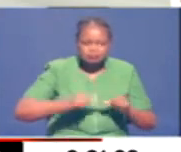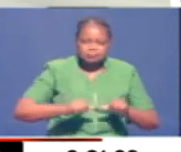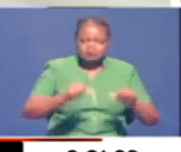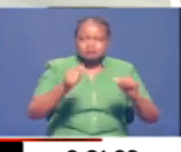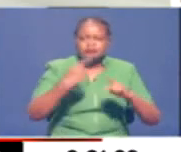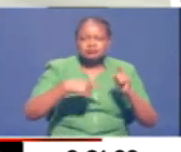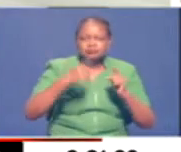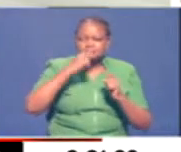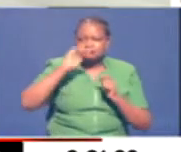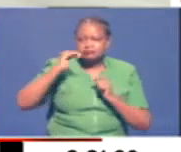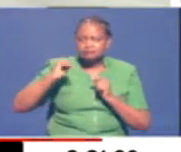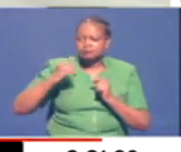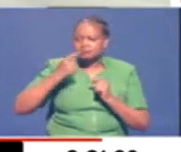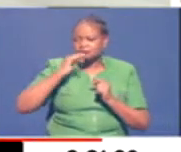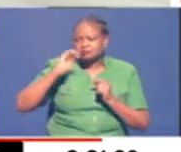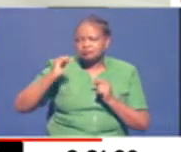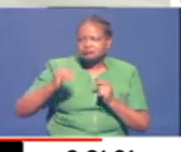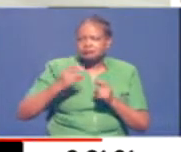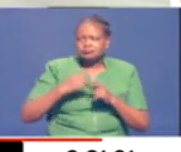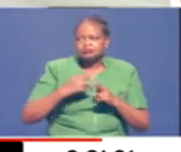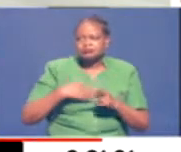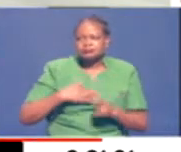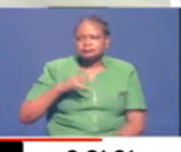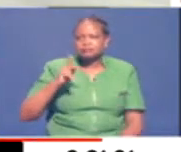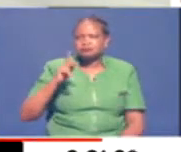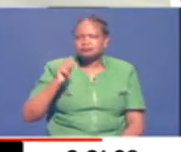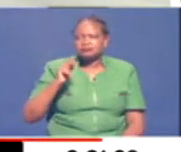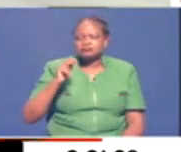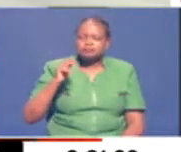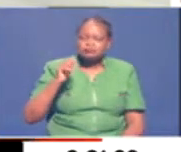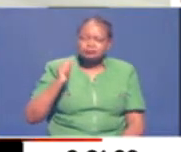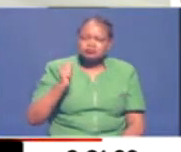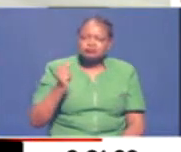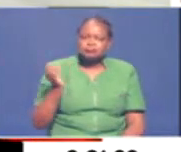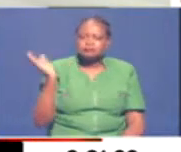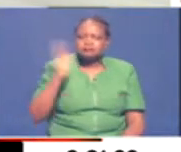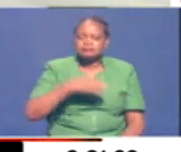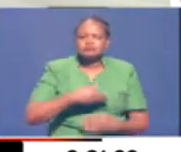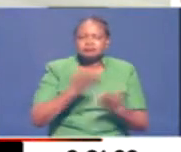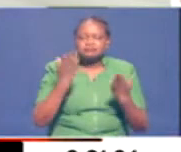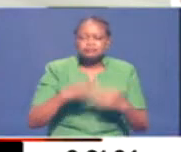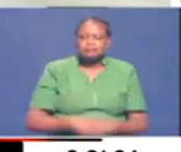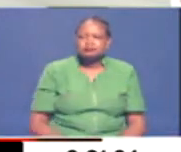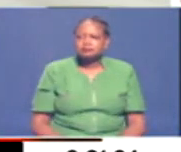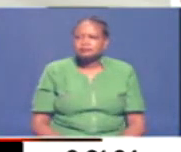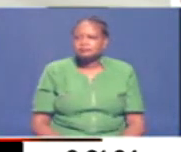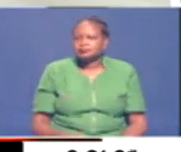County, Kitui Town, I am Edward Kabasa. Back to you. Thank you very much.